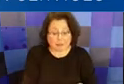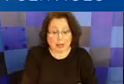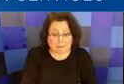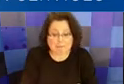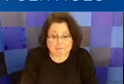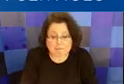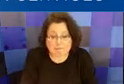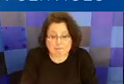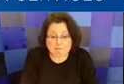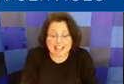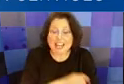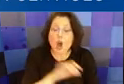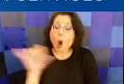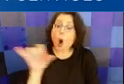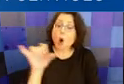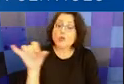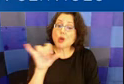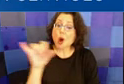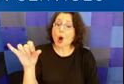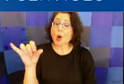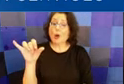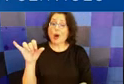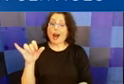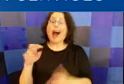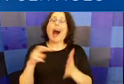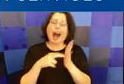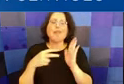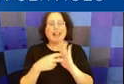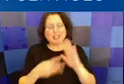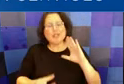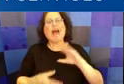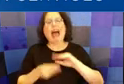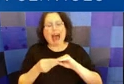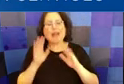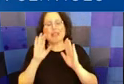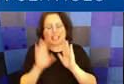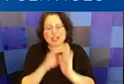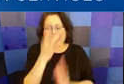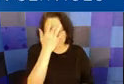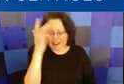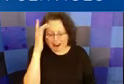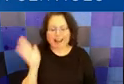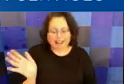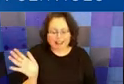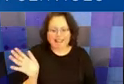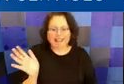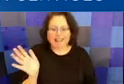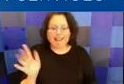And actually there is, I meant to put a picture of that in this presentation, but I didn't. But